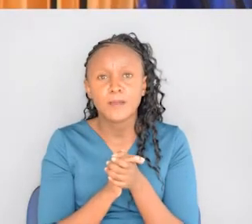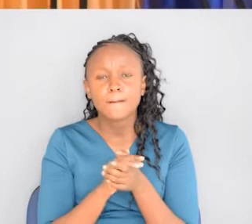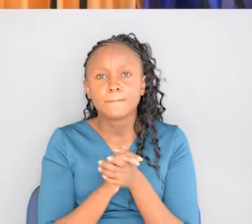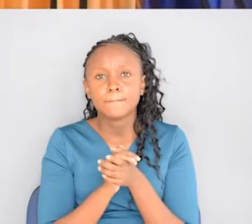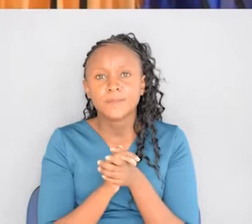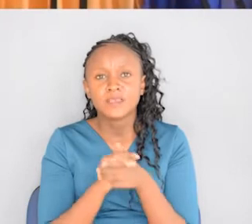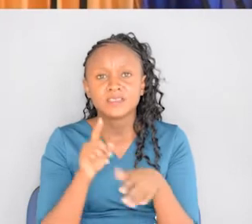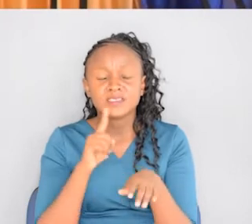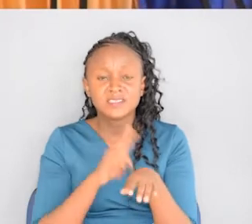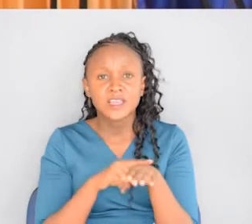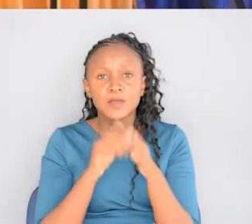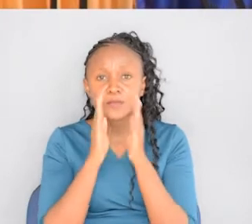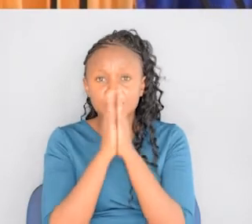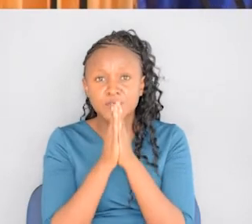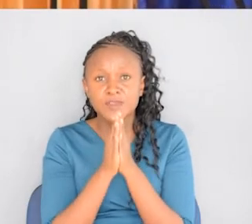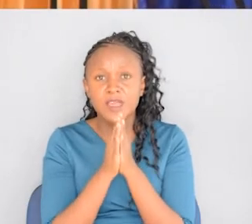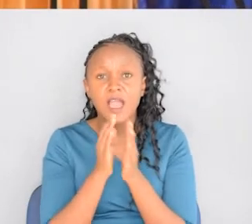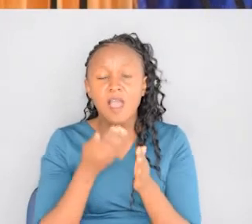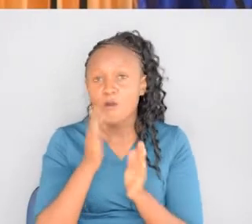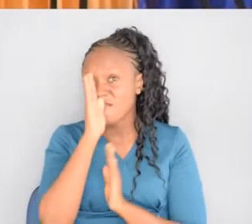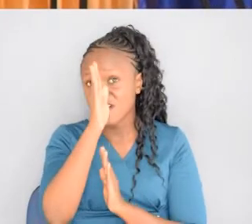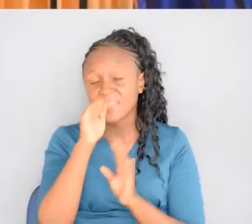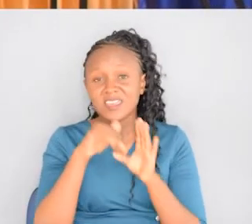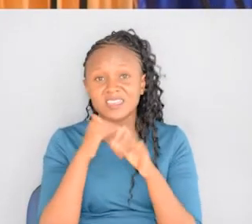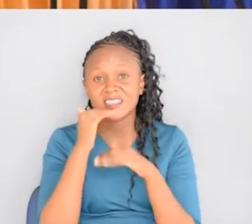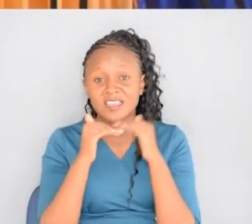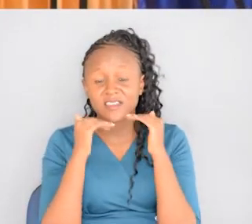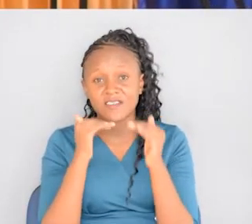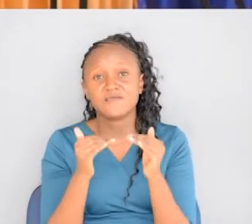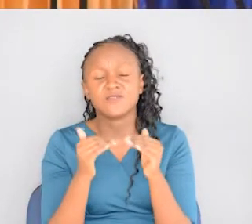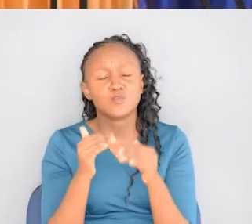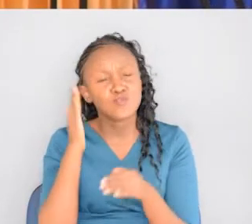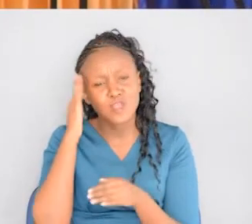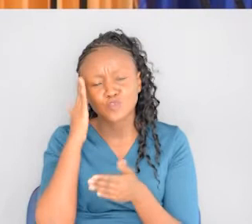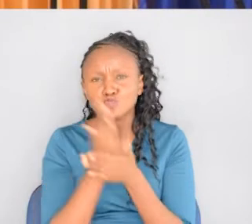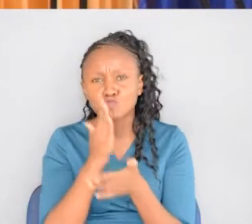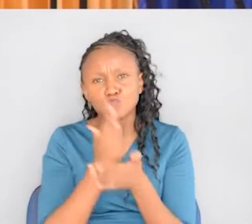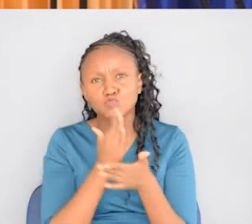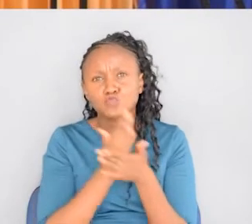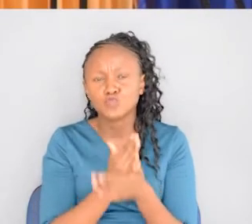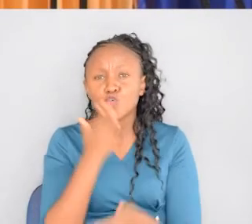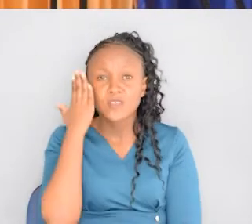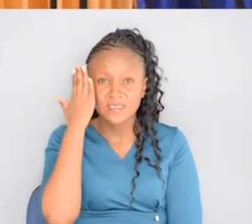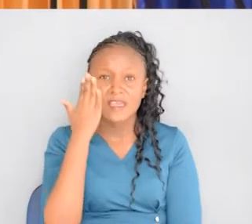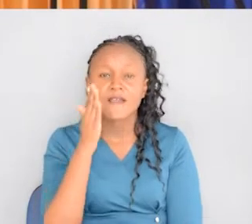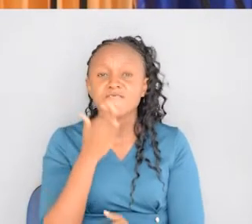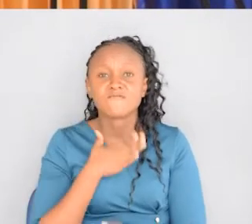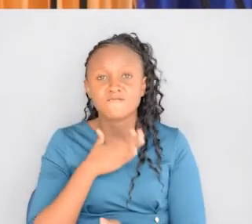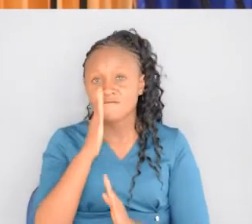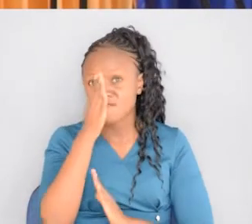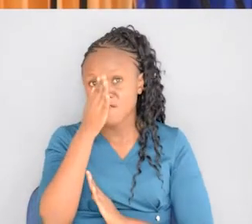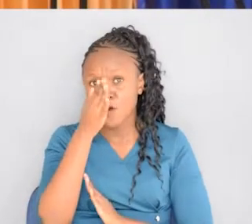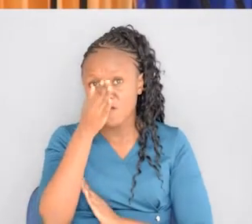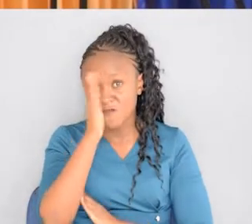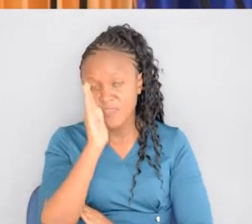who art in heaven, that actually this is my Father who is actually in heaven. That as I say, hallowed be your